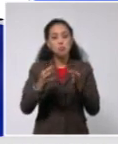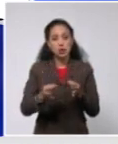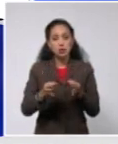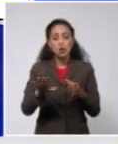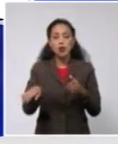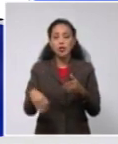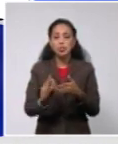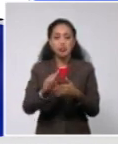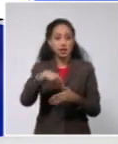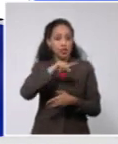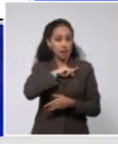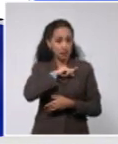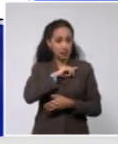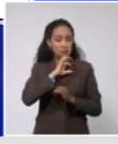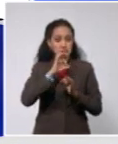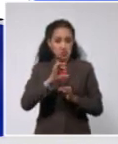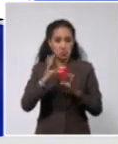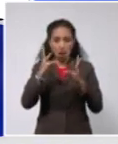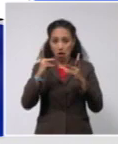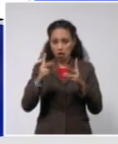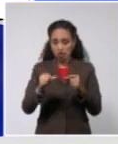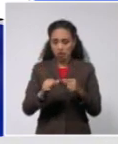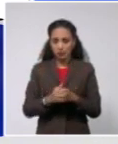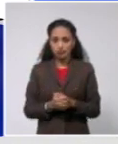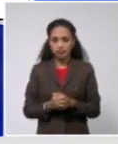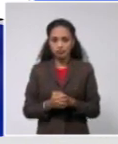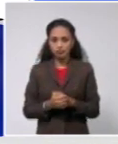no new cases over the last 15